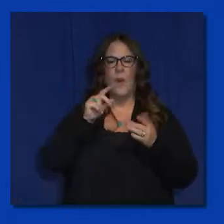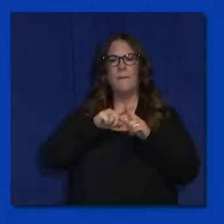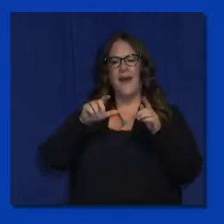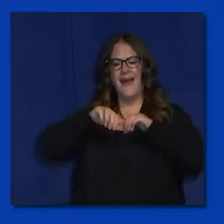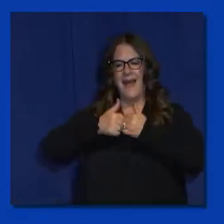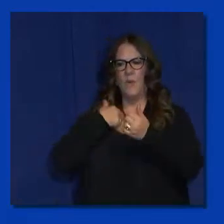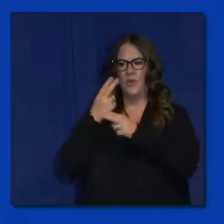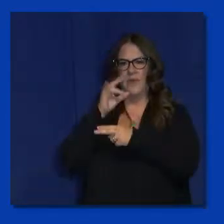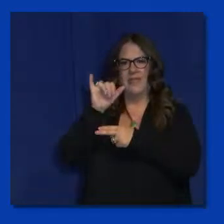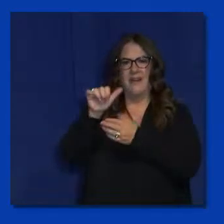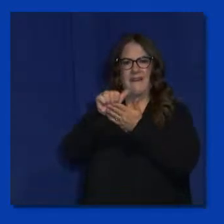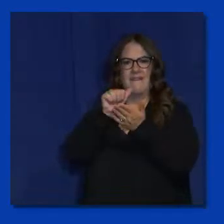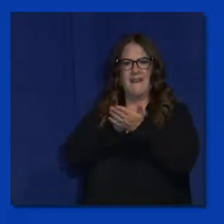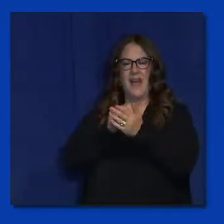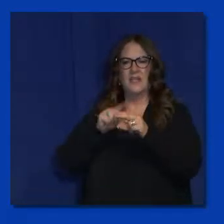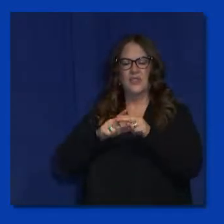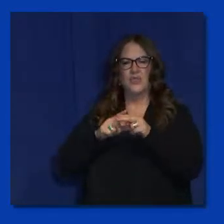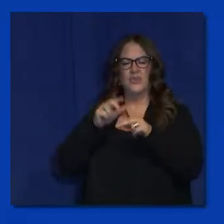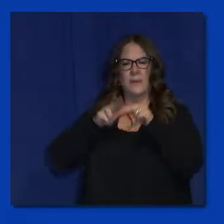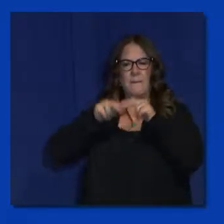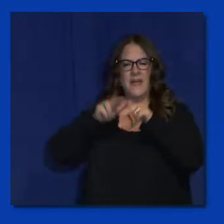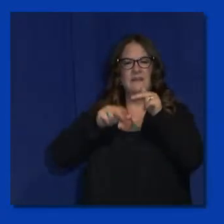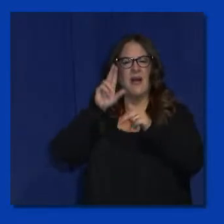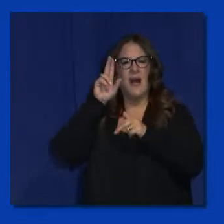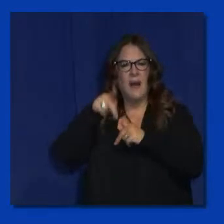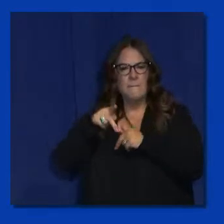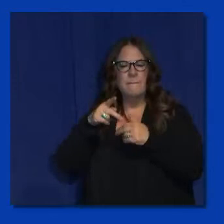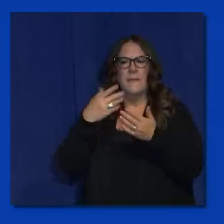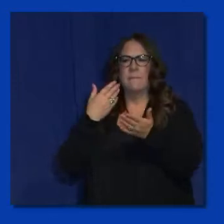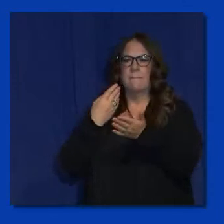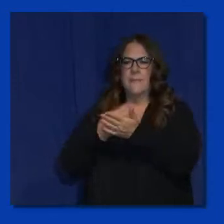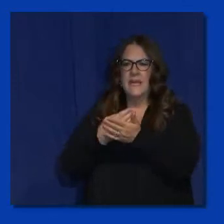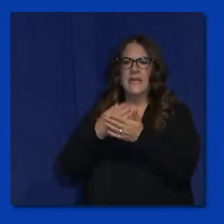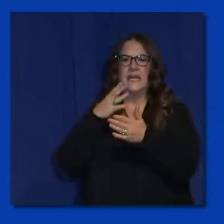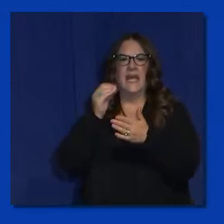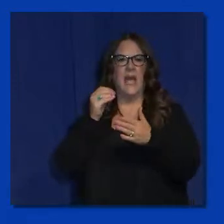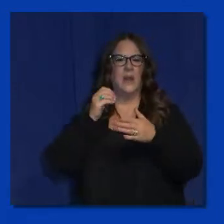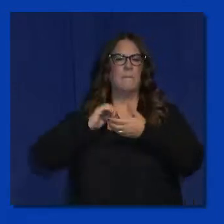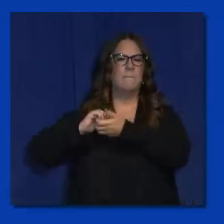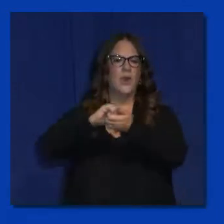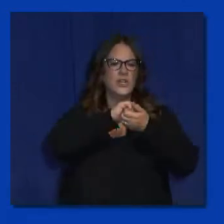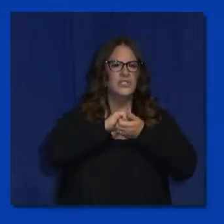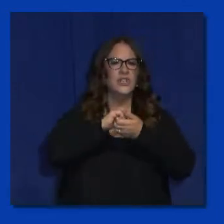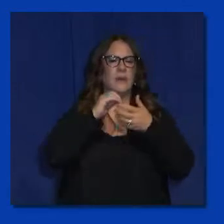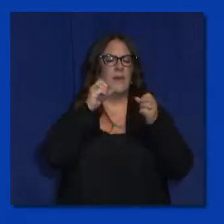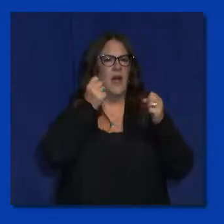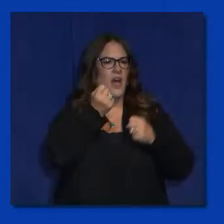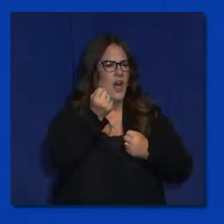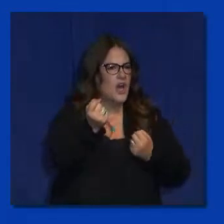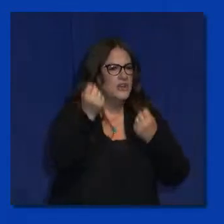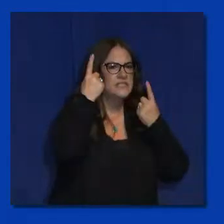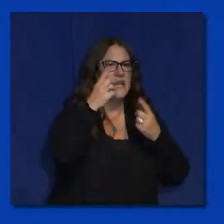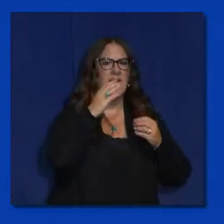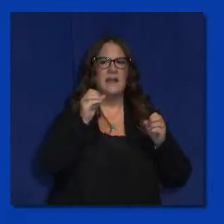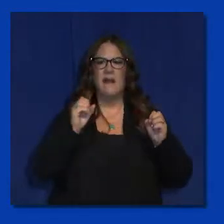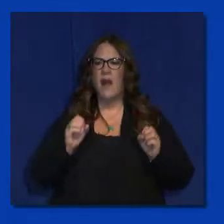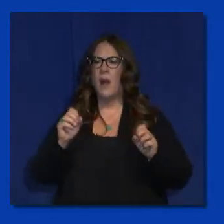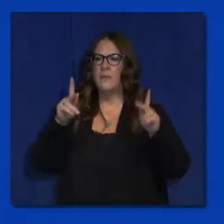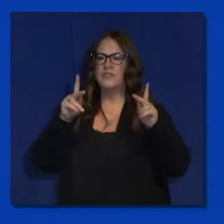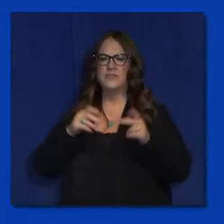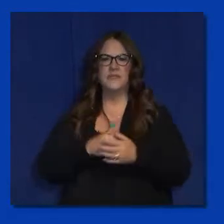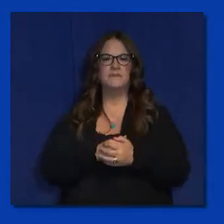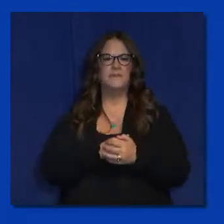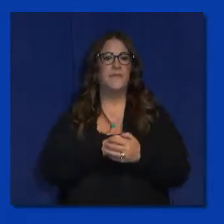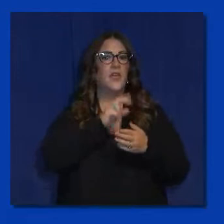those accounts to build partnerships, capacity, and understanding and opportunity. And that's happening. The Universal